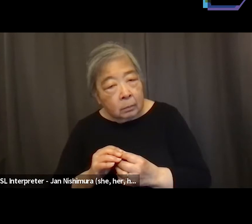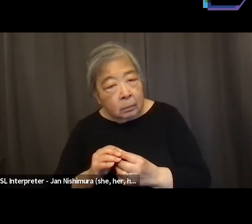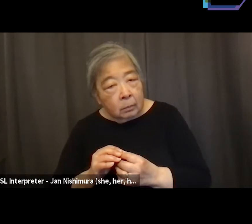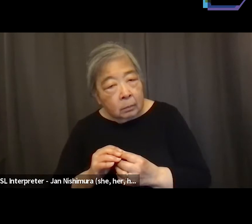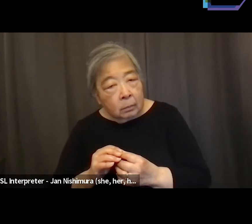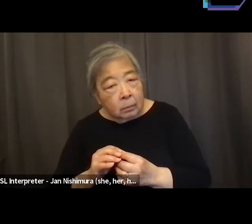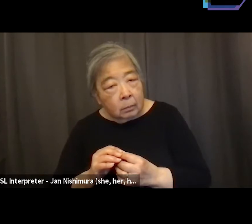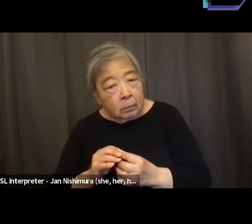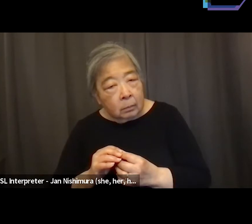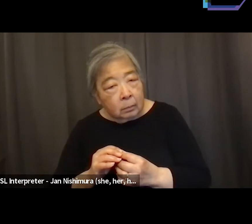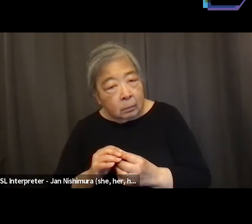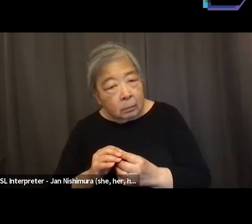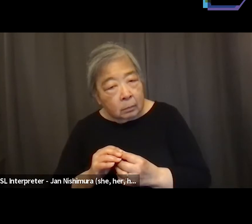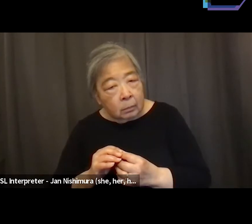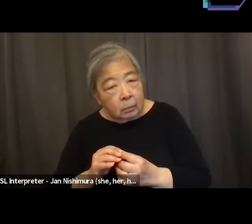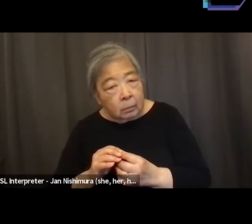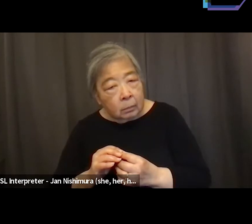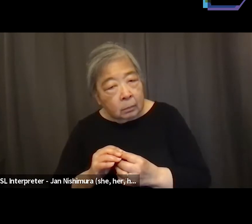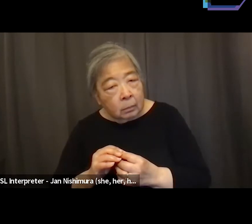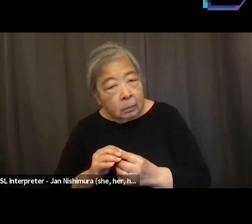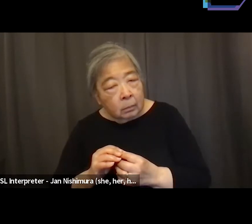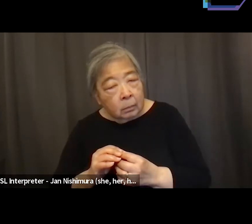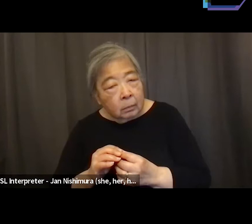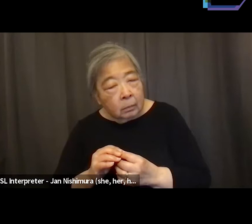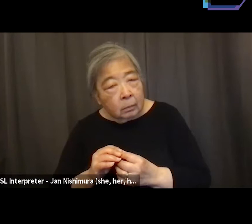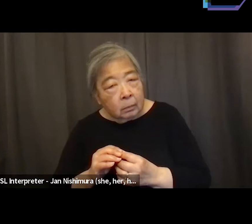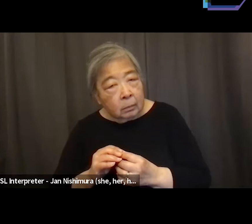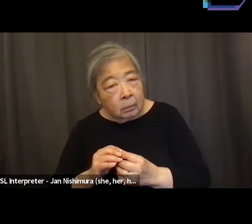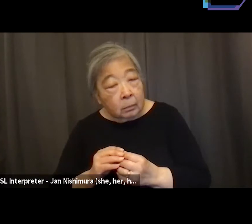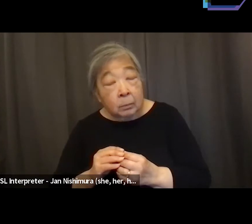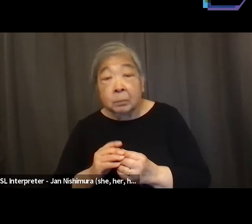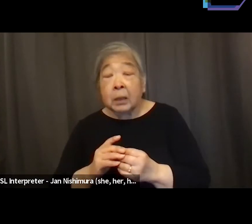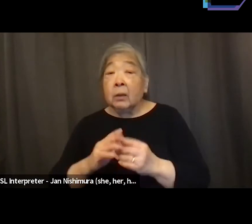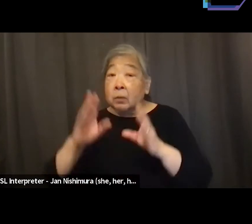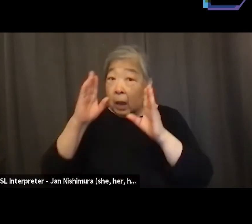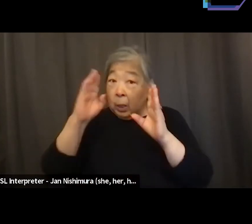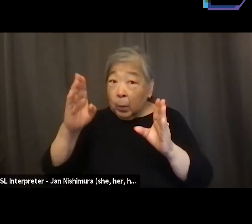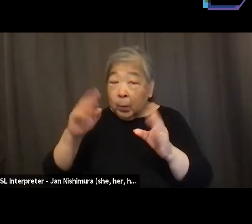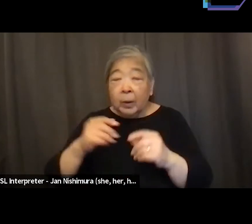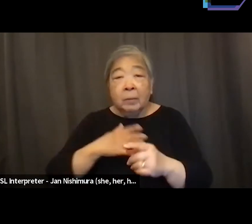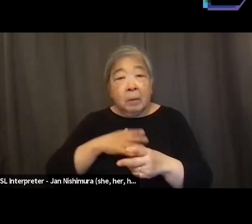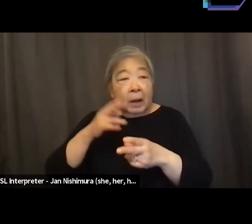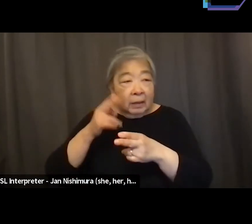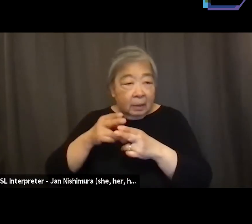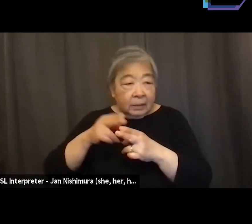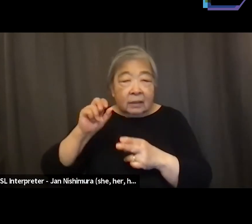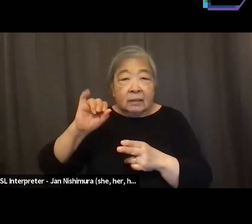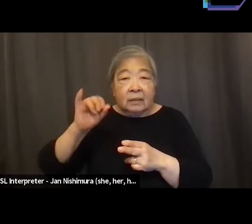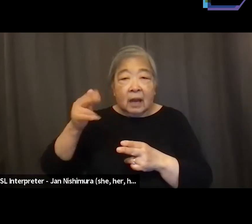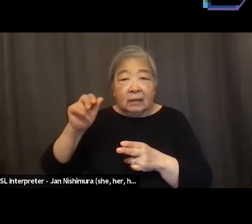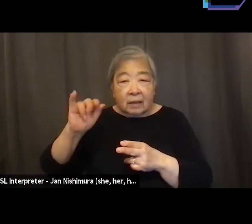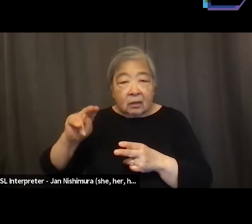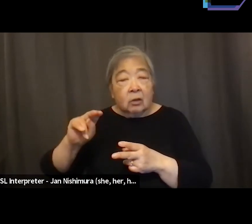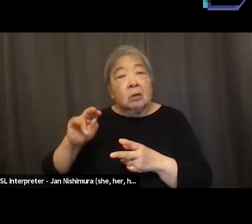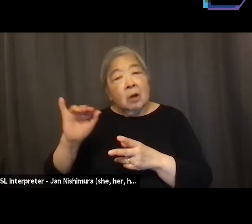Deneta do Black Mesa Denasha. So hello, my name is Siihasin. I also go by